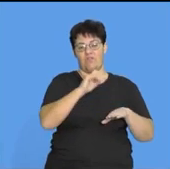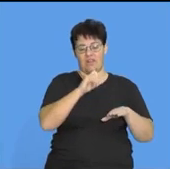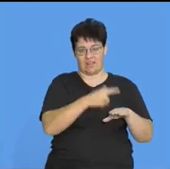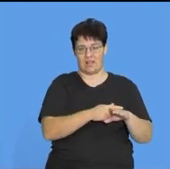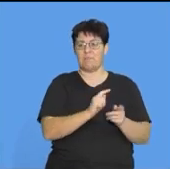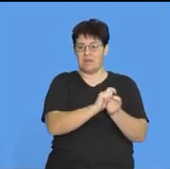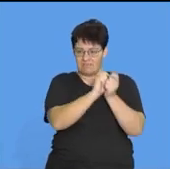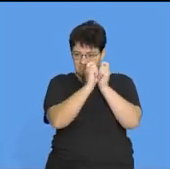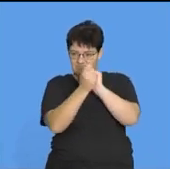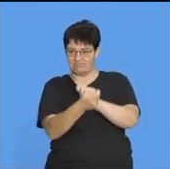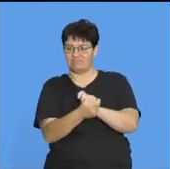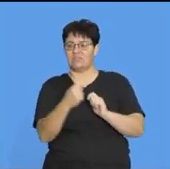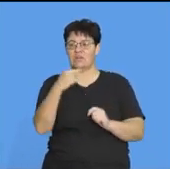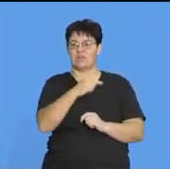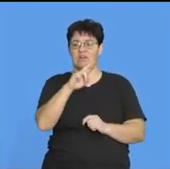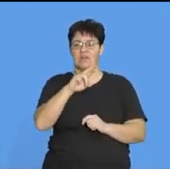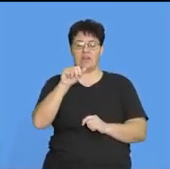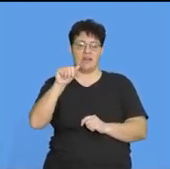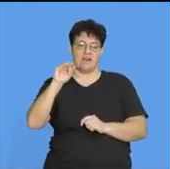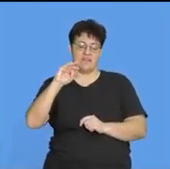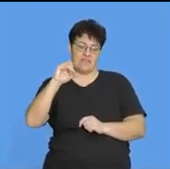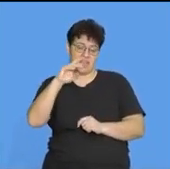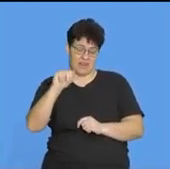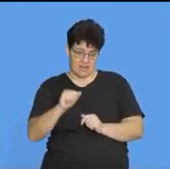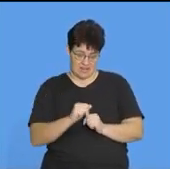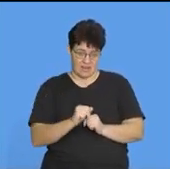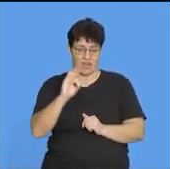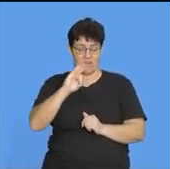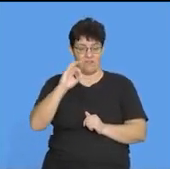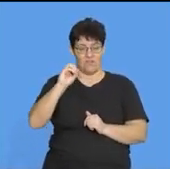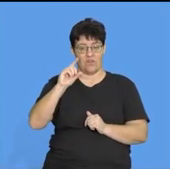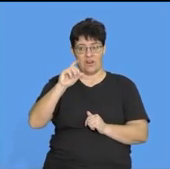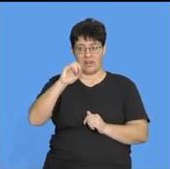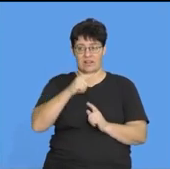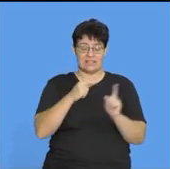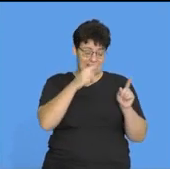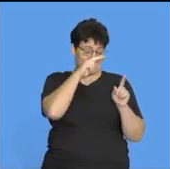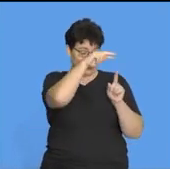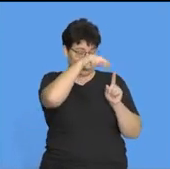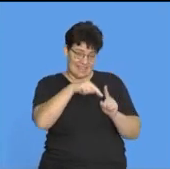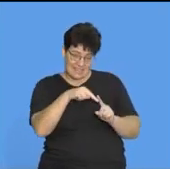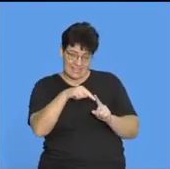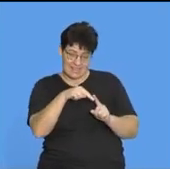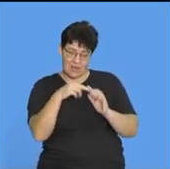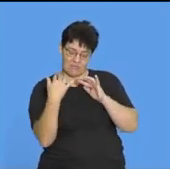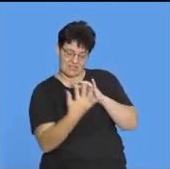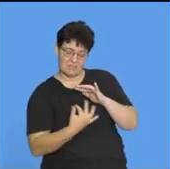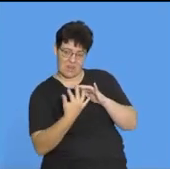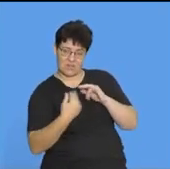Grafting follicle. So here you see the primary follicle being stimulated by follicle stimulating hormone